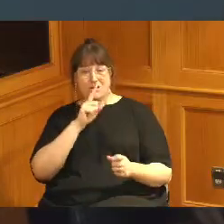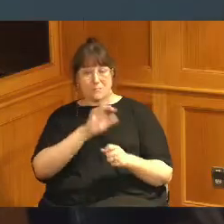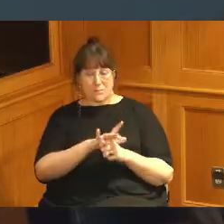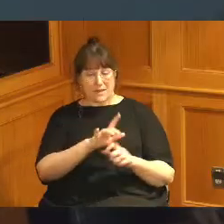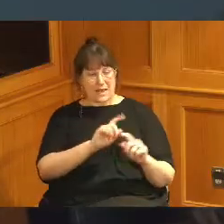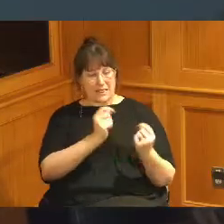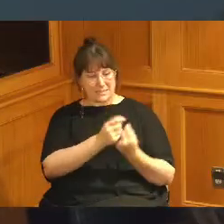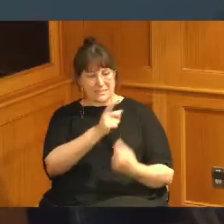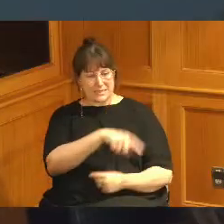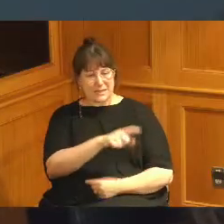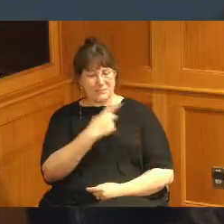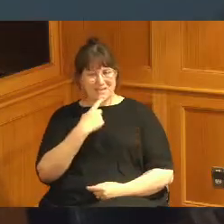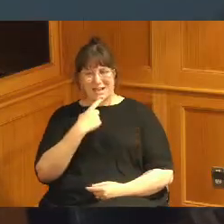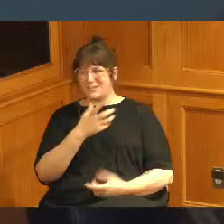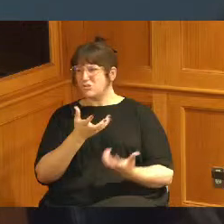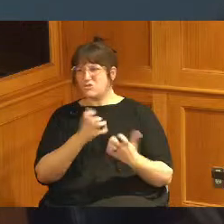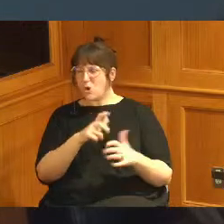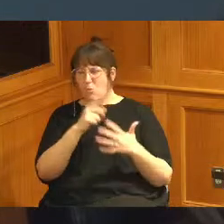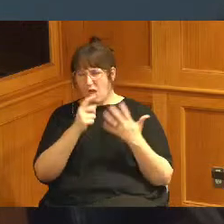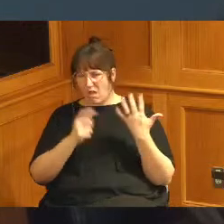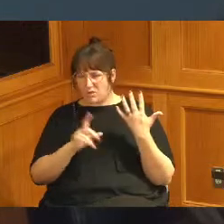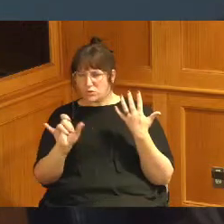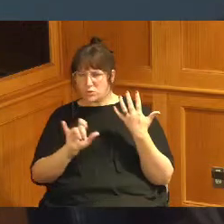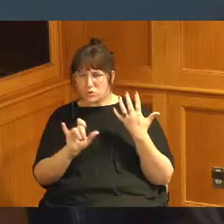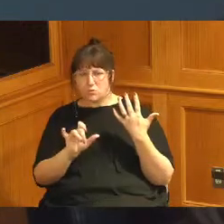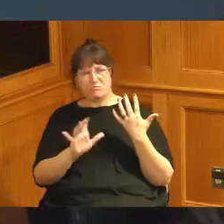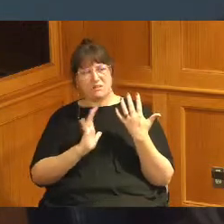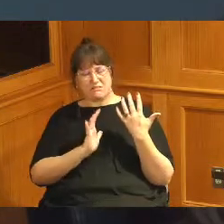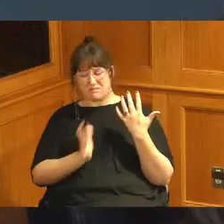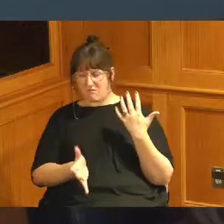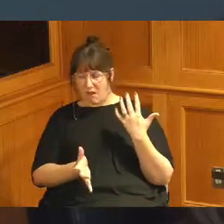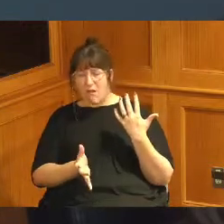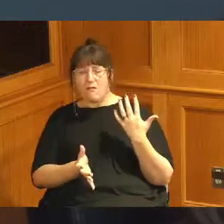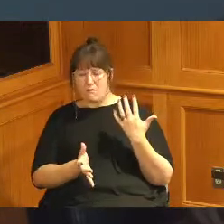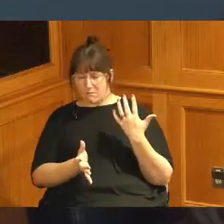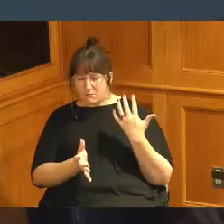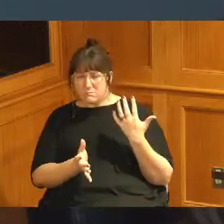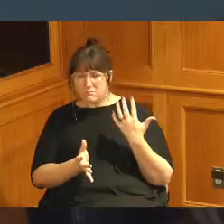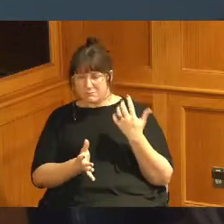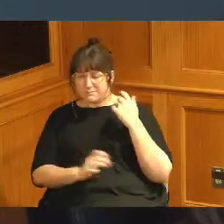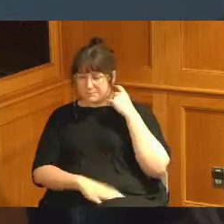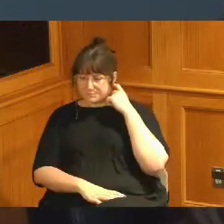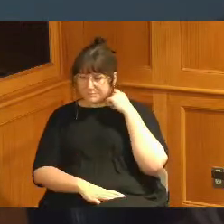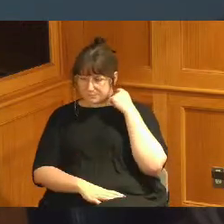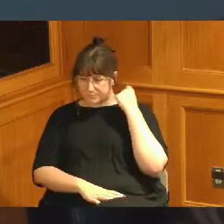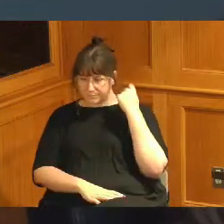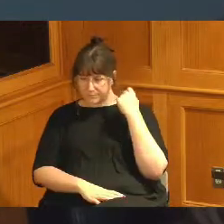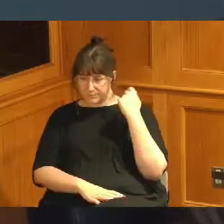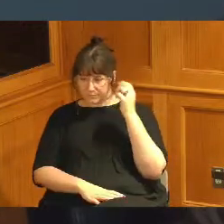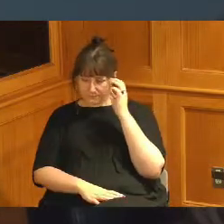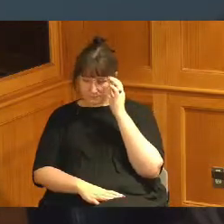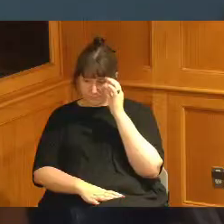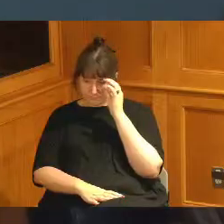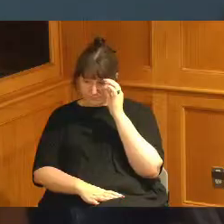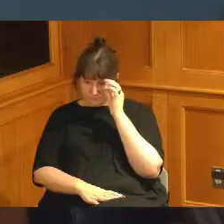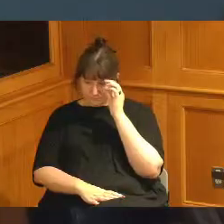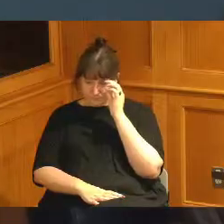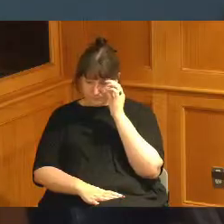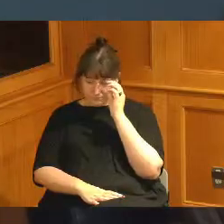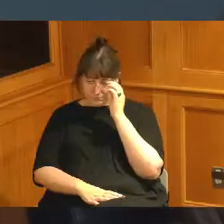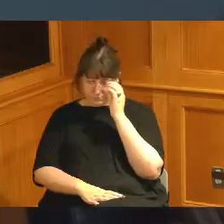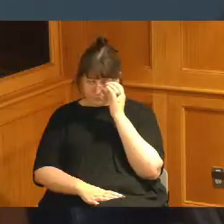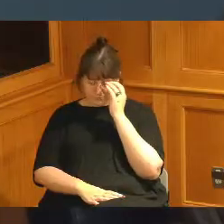certain things they didn't want. And that's fine if it doesn't interfere with the essential